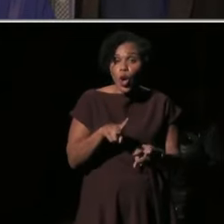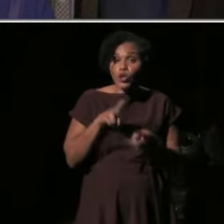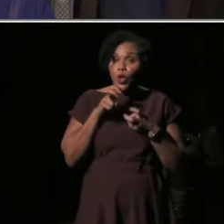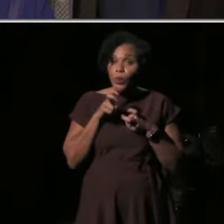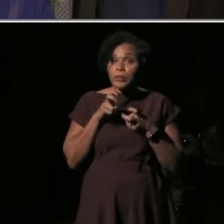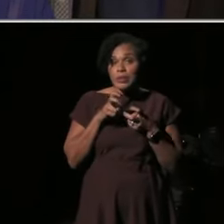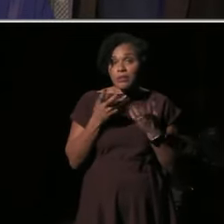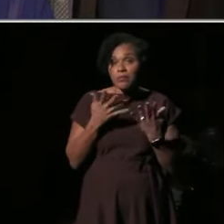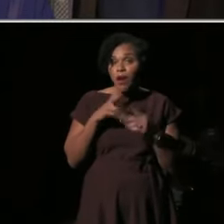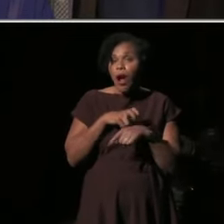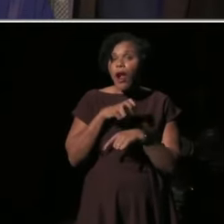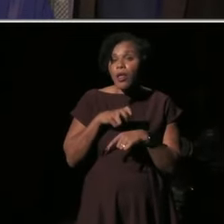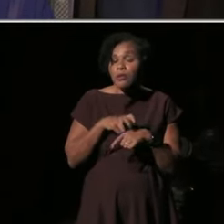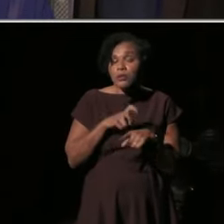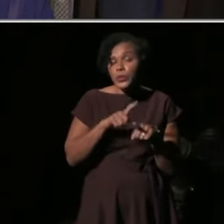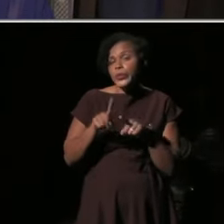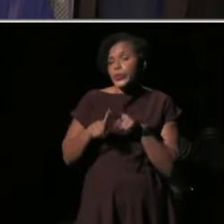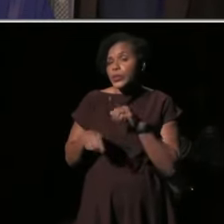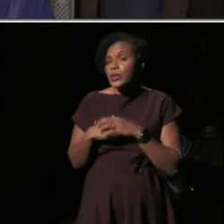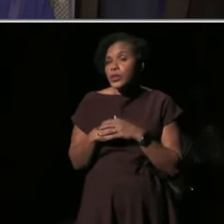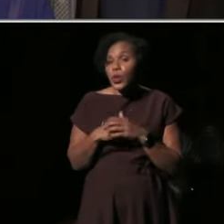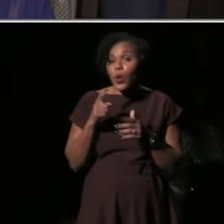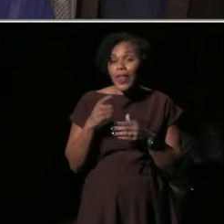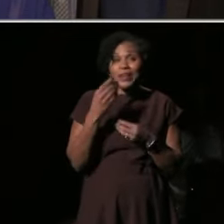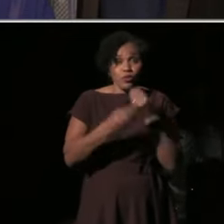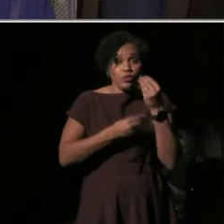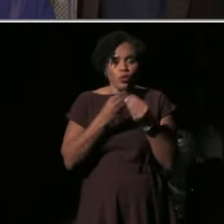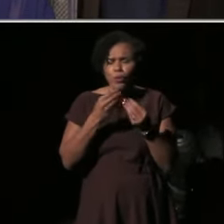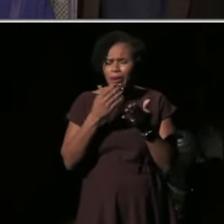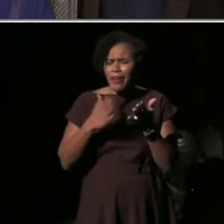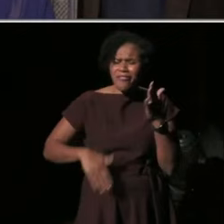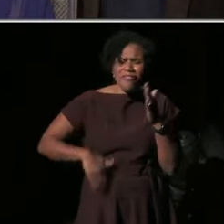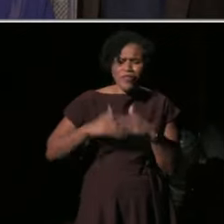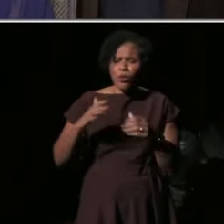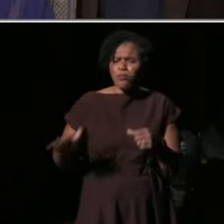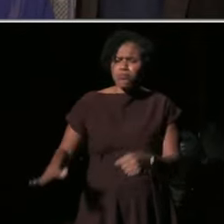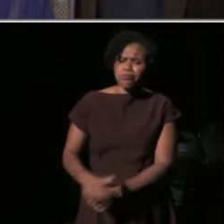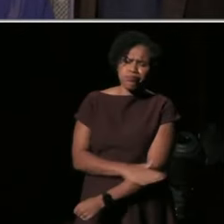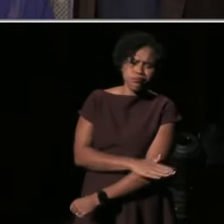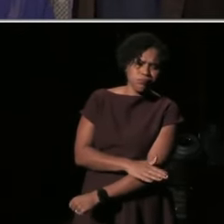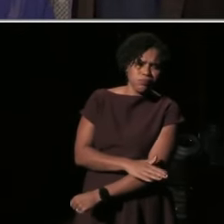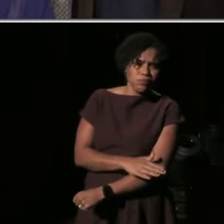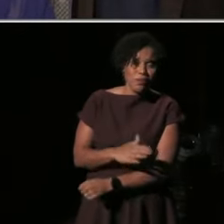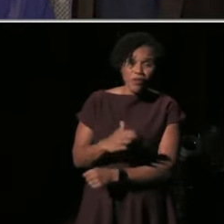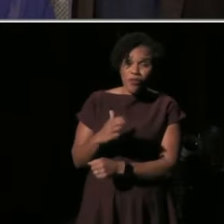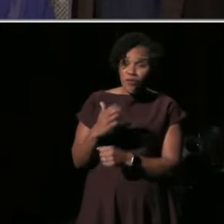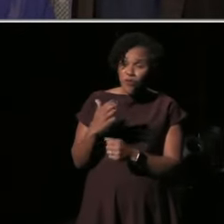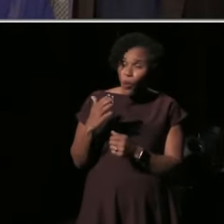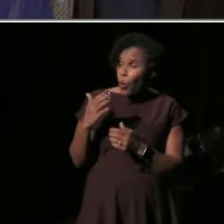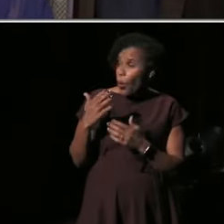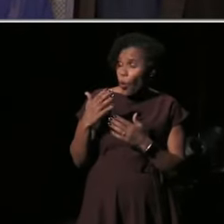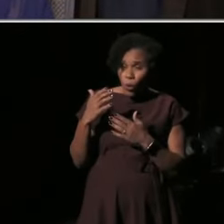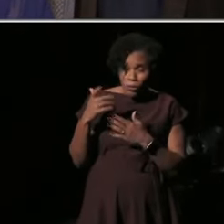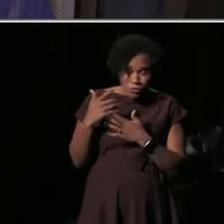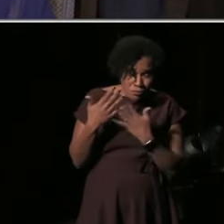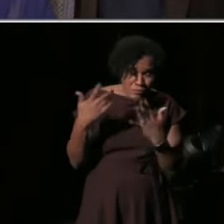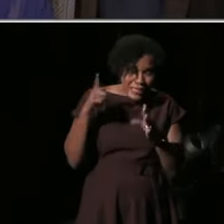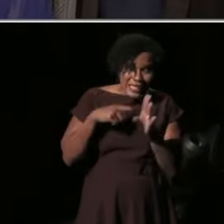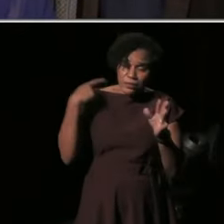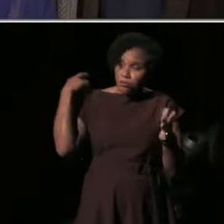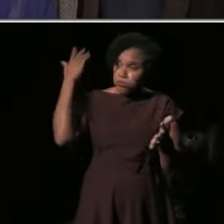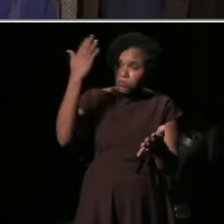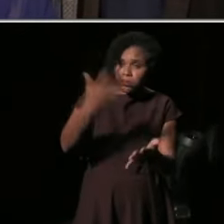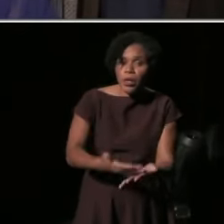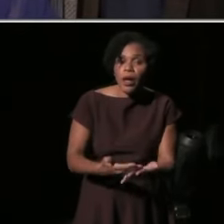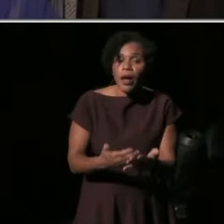Ireland. So it's a story that was shrouded in secrecy for decades, really. But it's really important